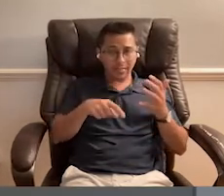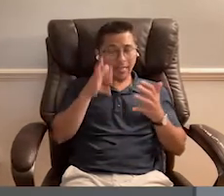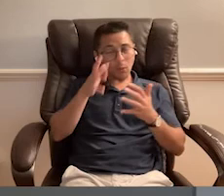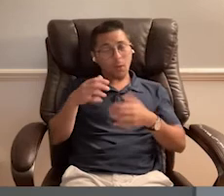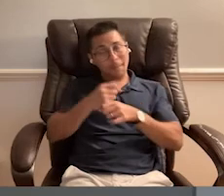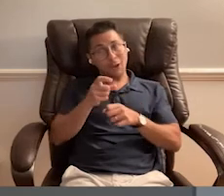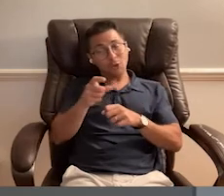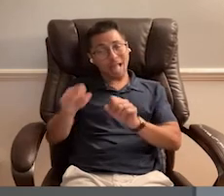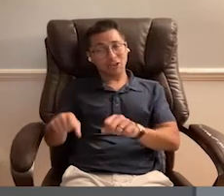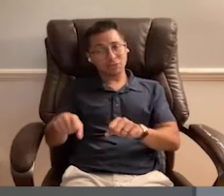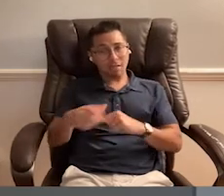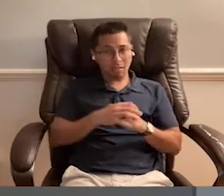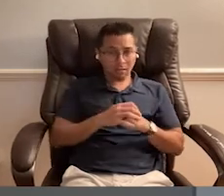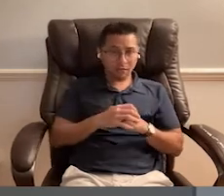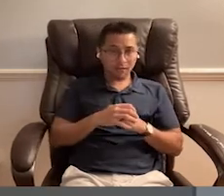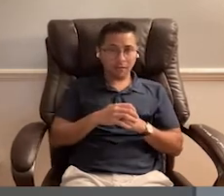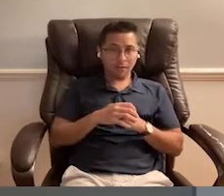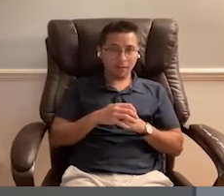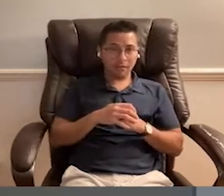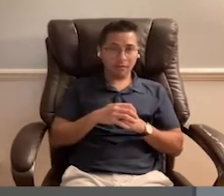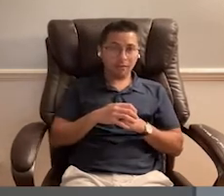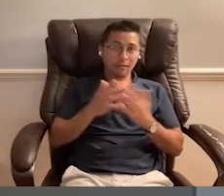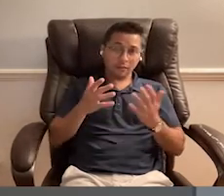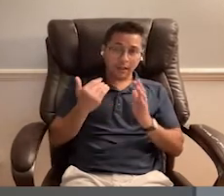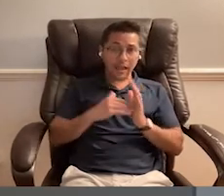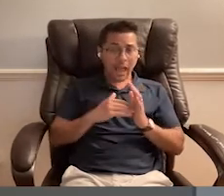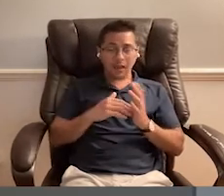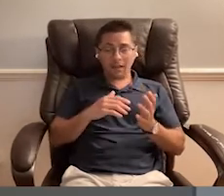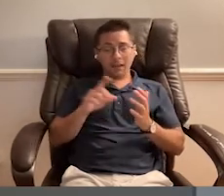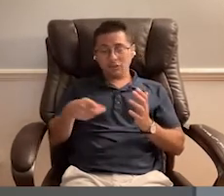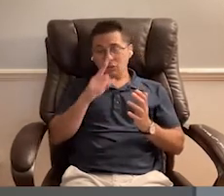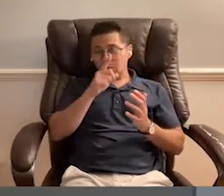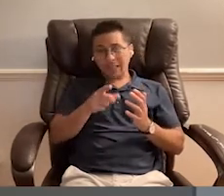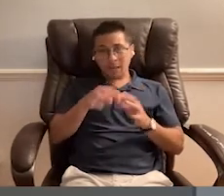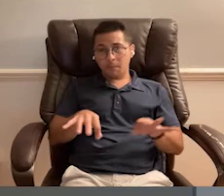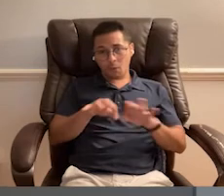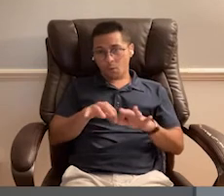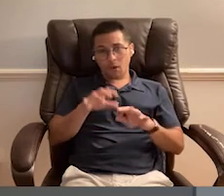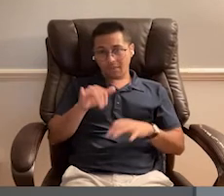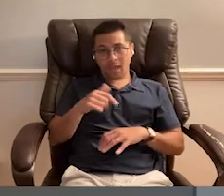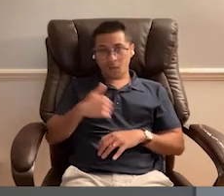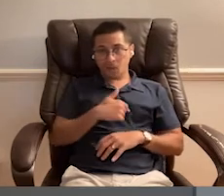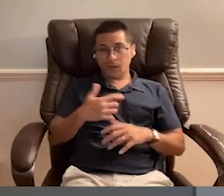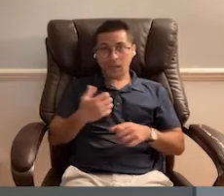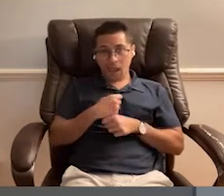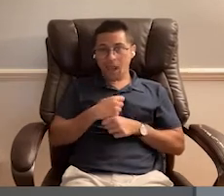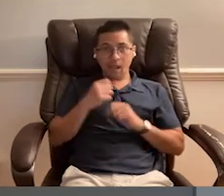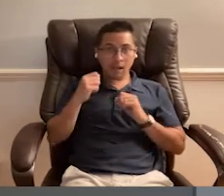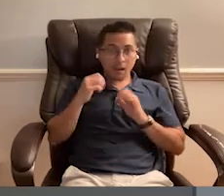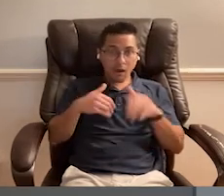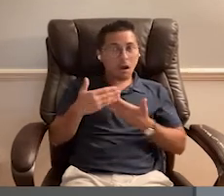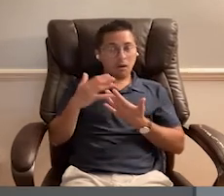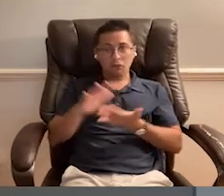If you meet the eligibility criteria, they will make you eligible. So again, it's just really